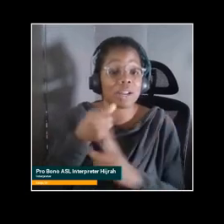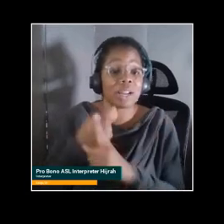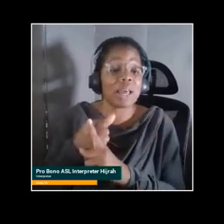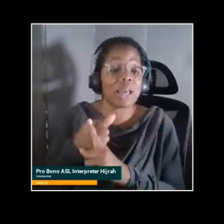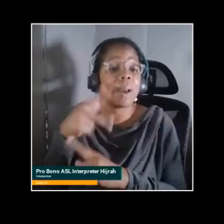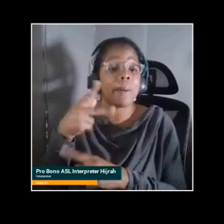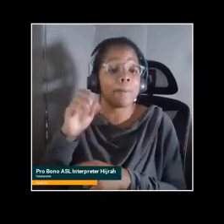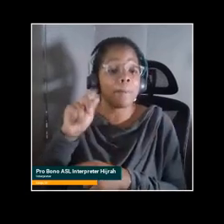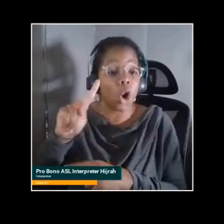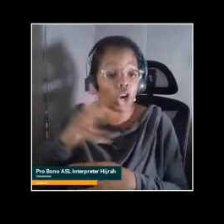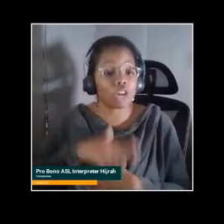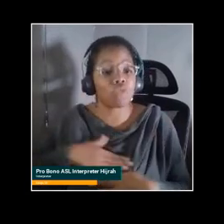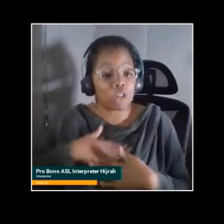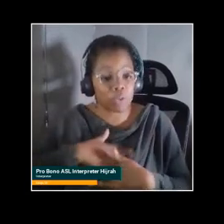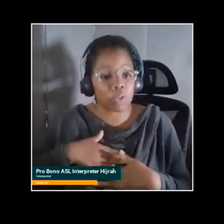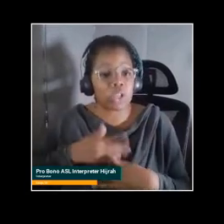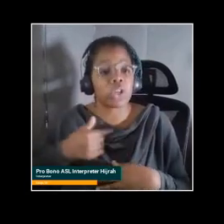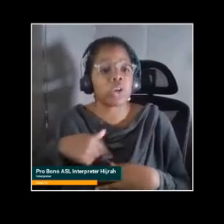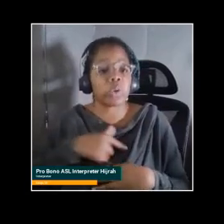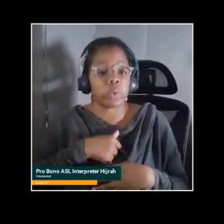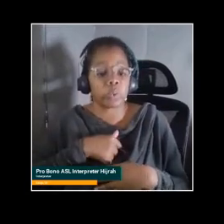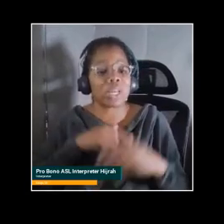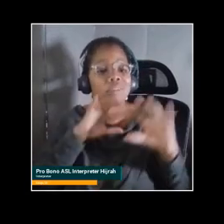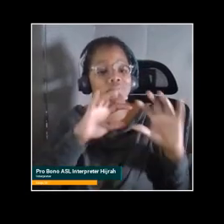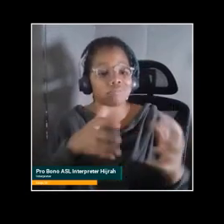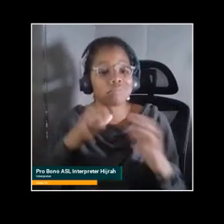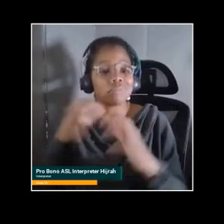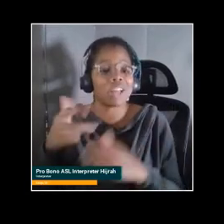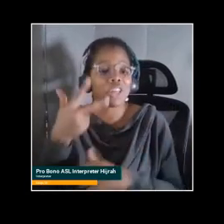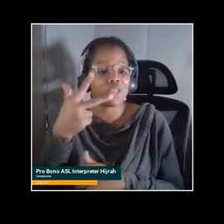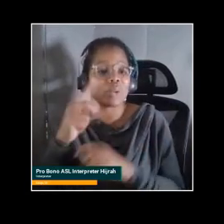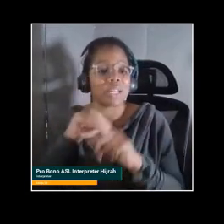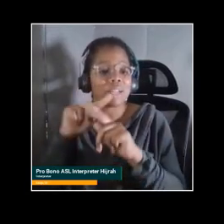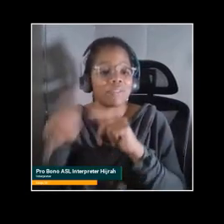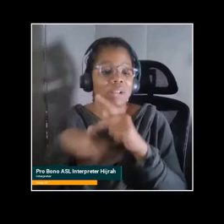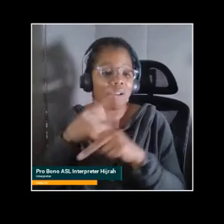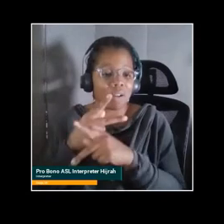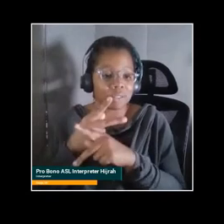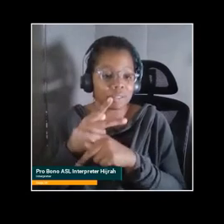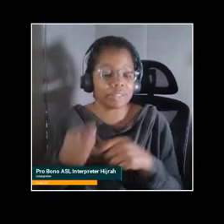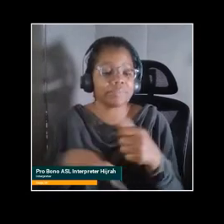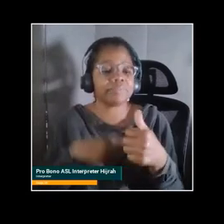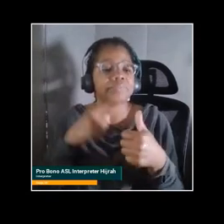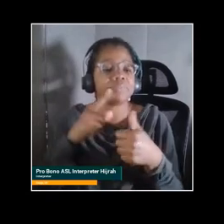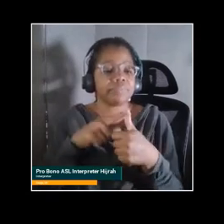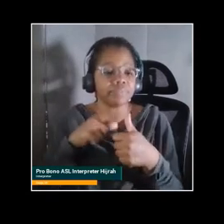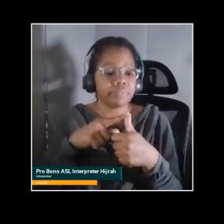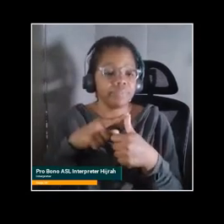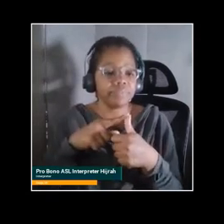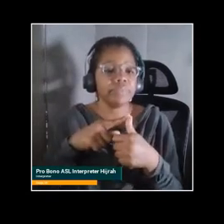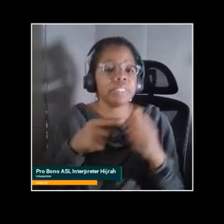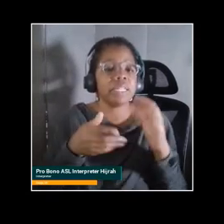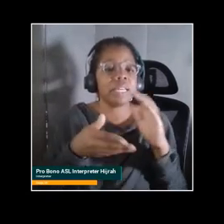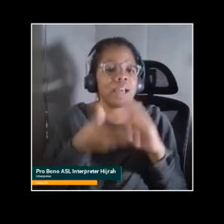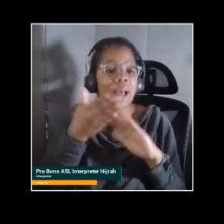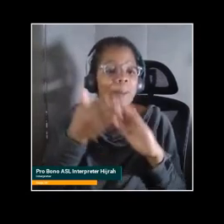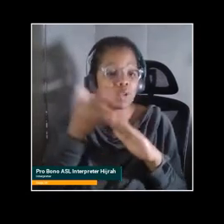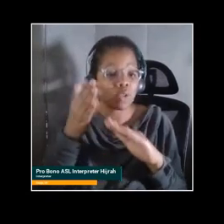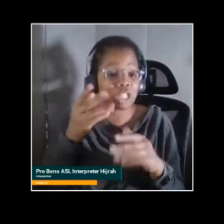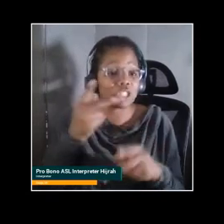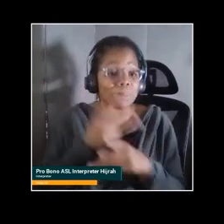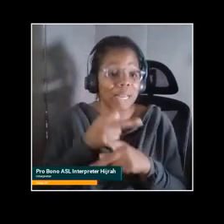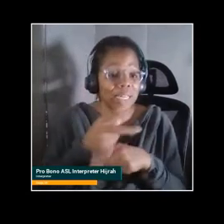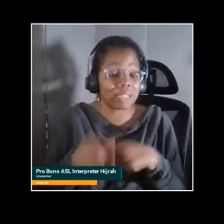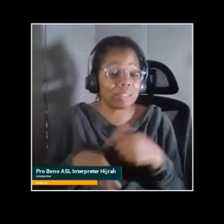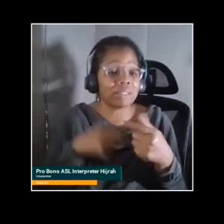recreation? We are categorizing them into three different categories. First is operation maintenance, and second